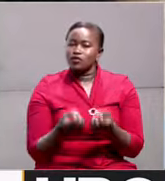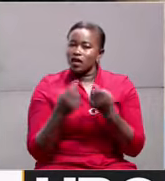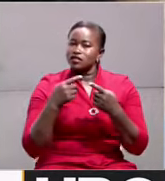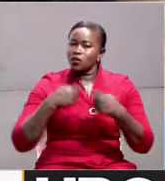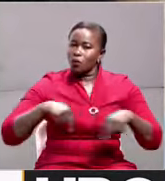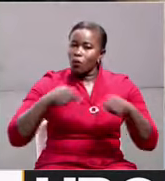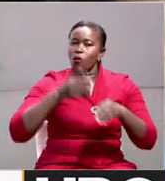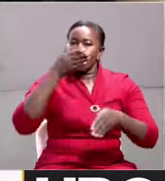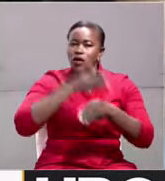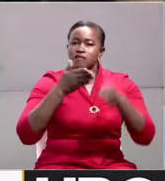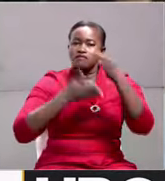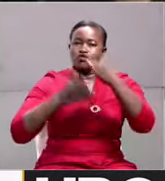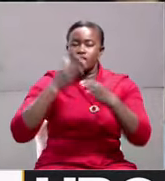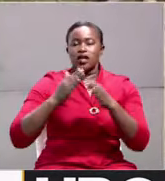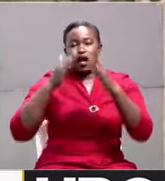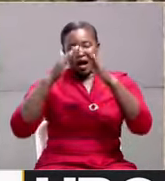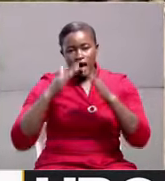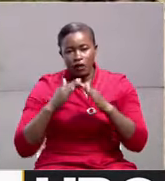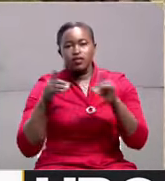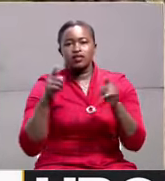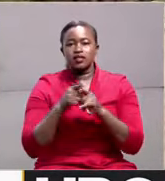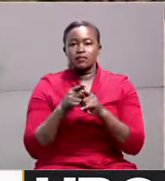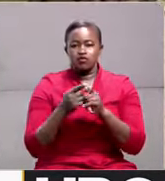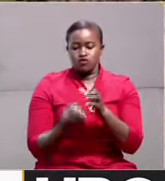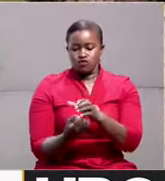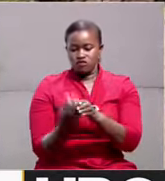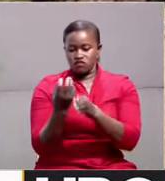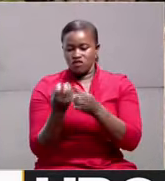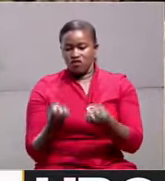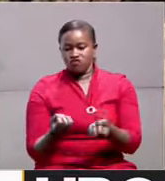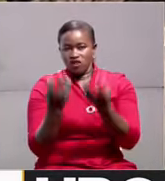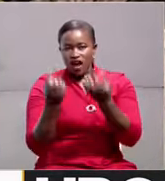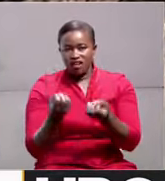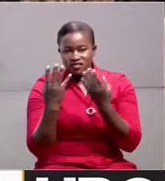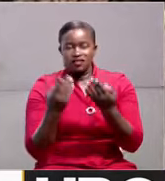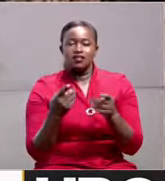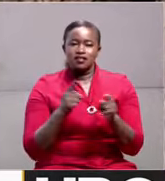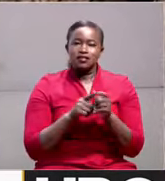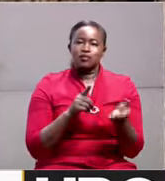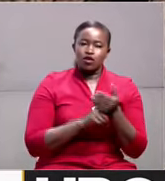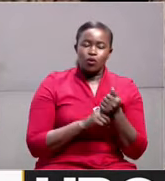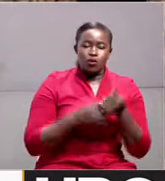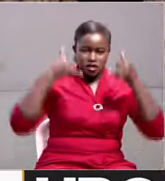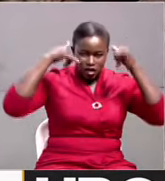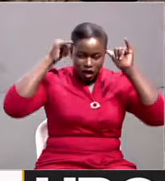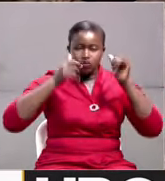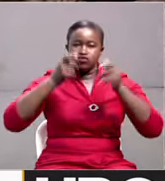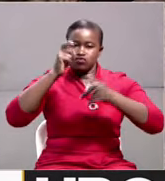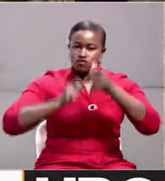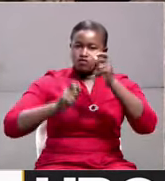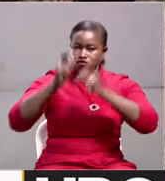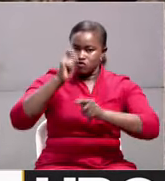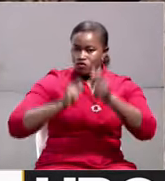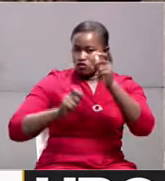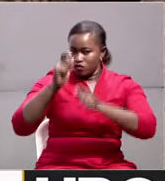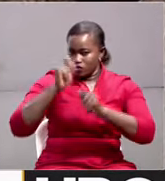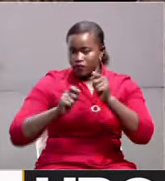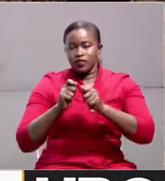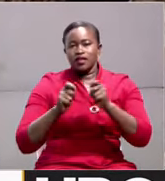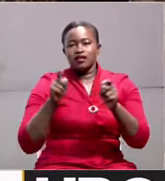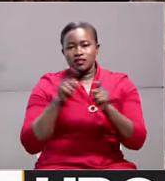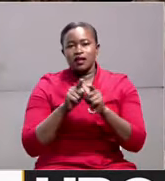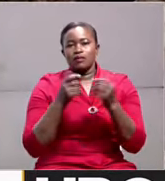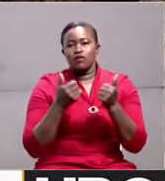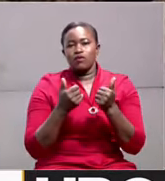twayombeka ikiju twabyare ikinyatsi tuyihamo ente zo kukama twabantu zo twatoma